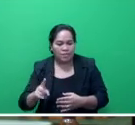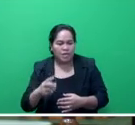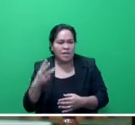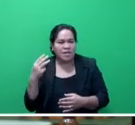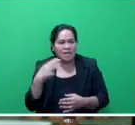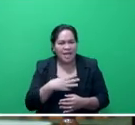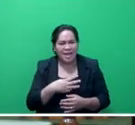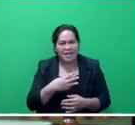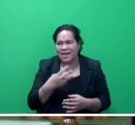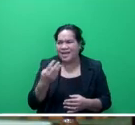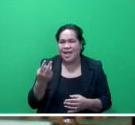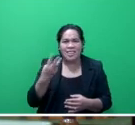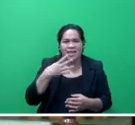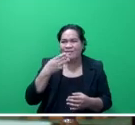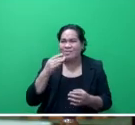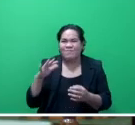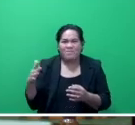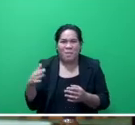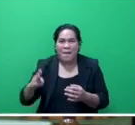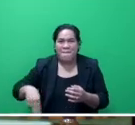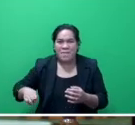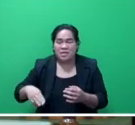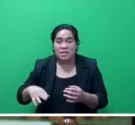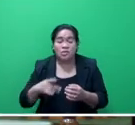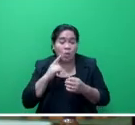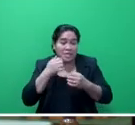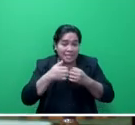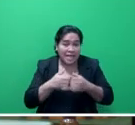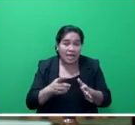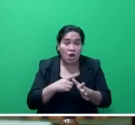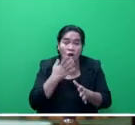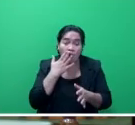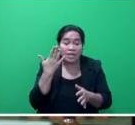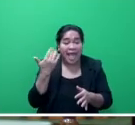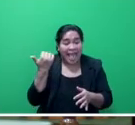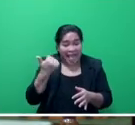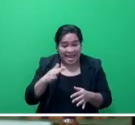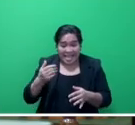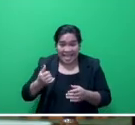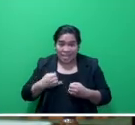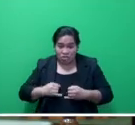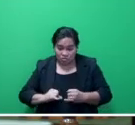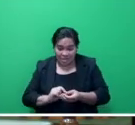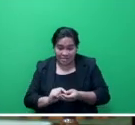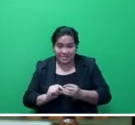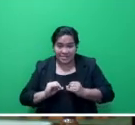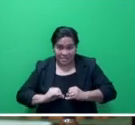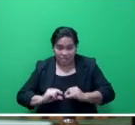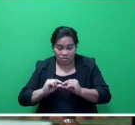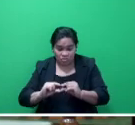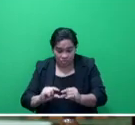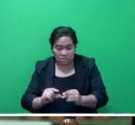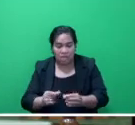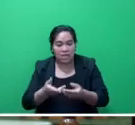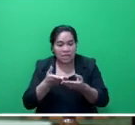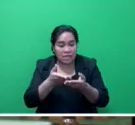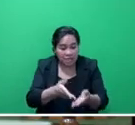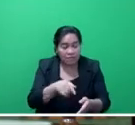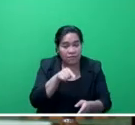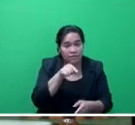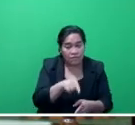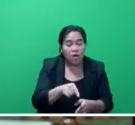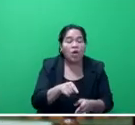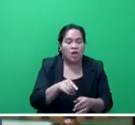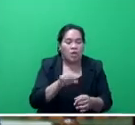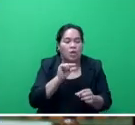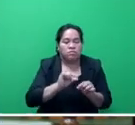389,986 members' accounts. Starting 1 August, any interest credited by FNPF will be directed into the members' general balances, which